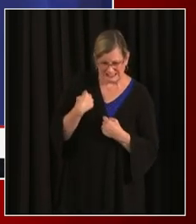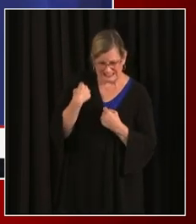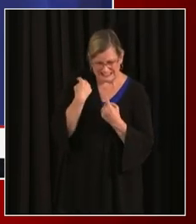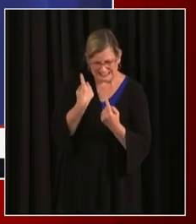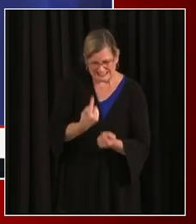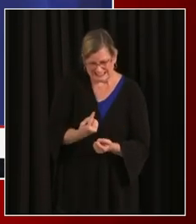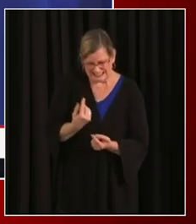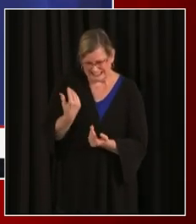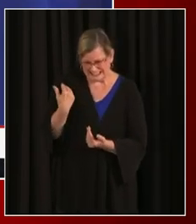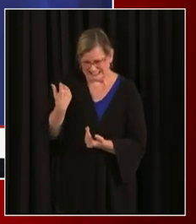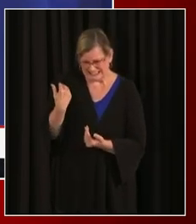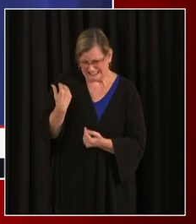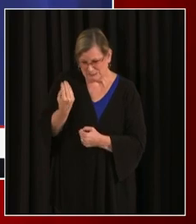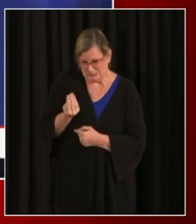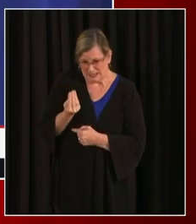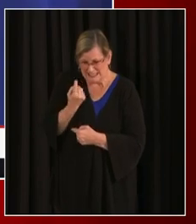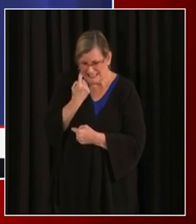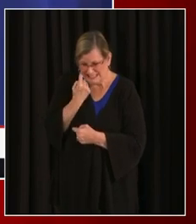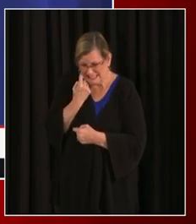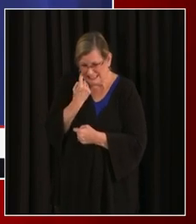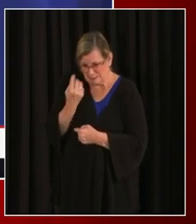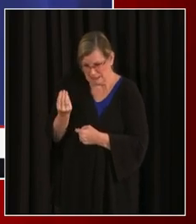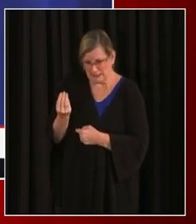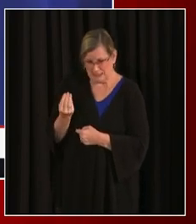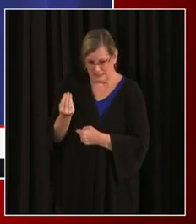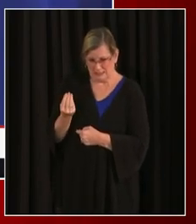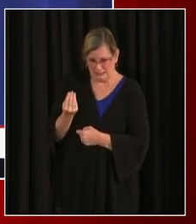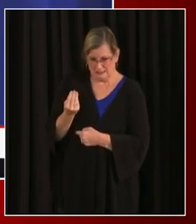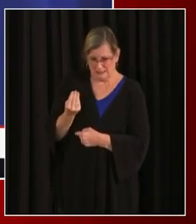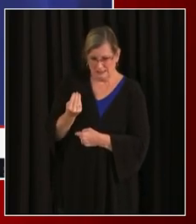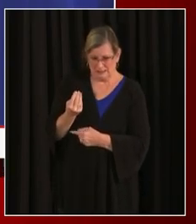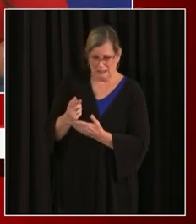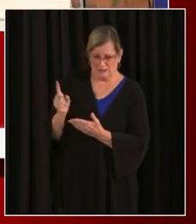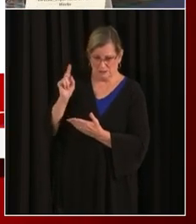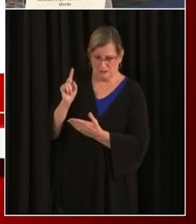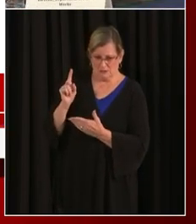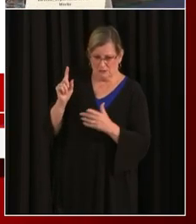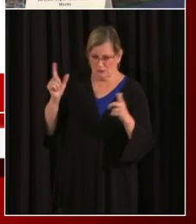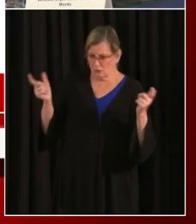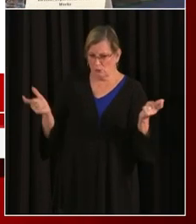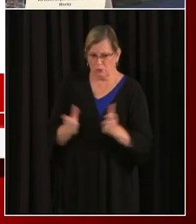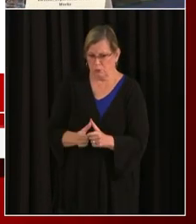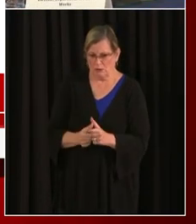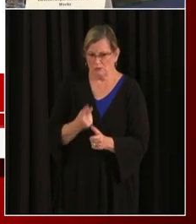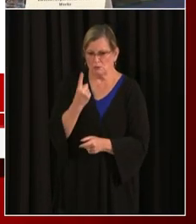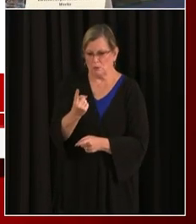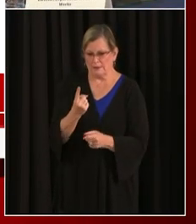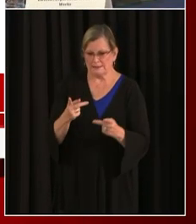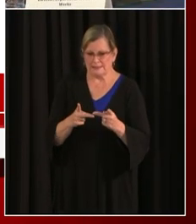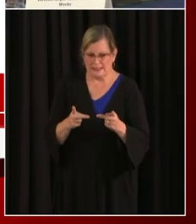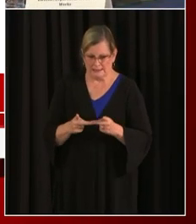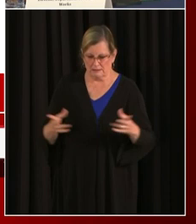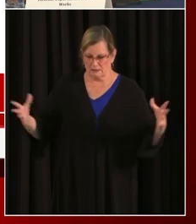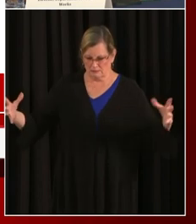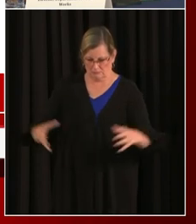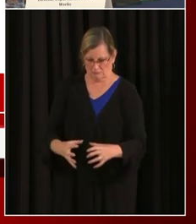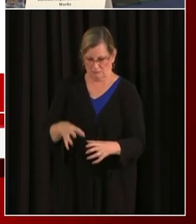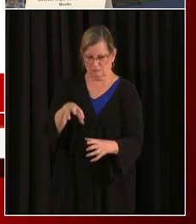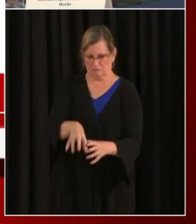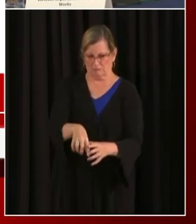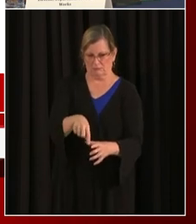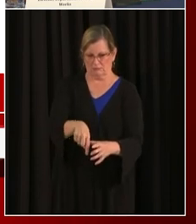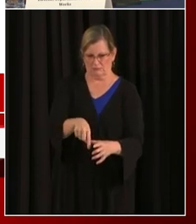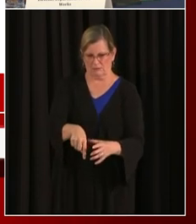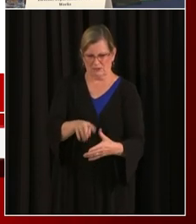on Monday this week gone down to a single site per day across the city. The